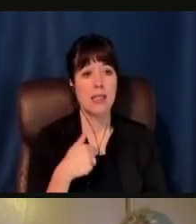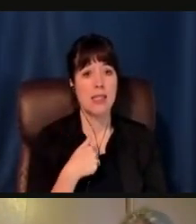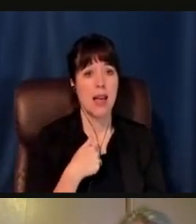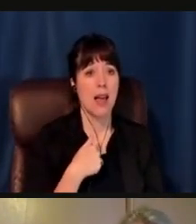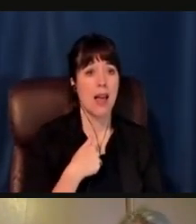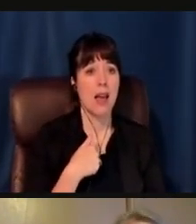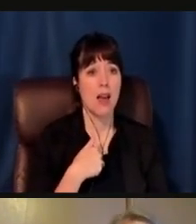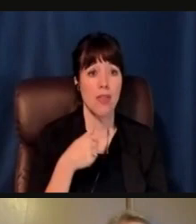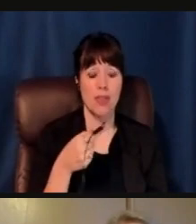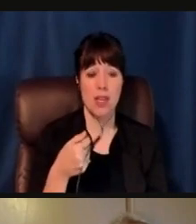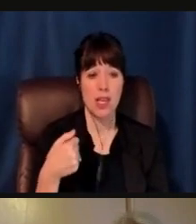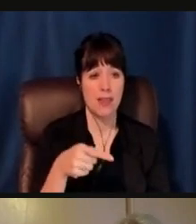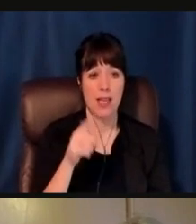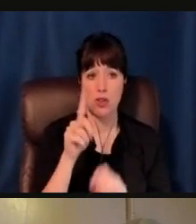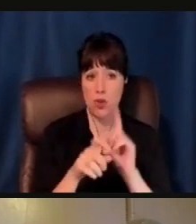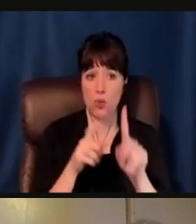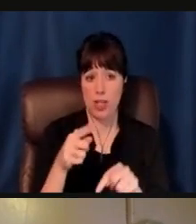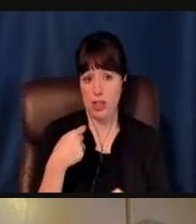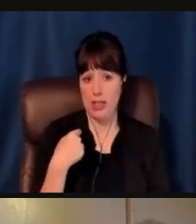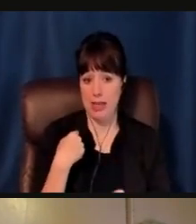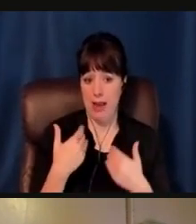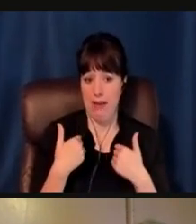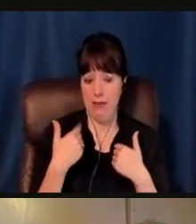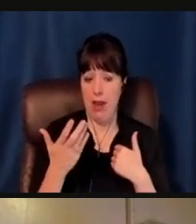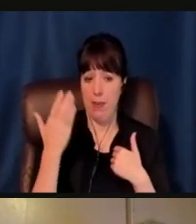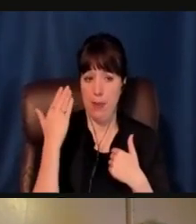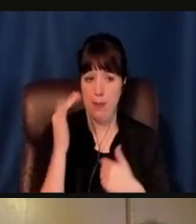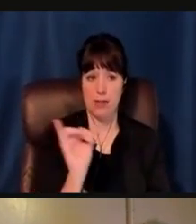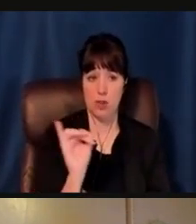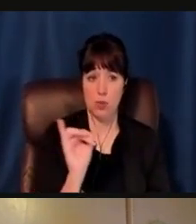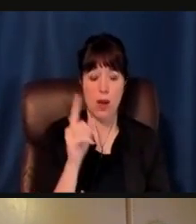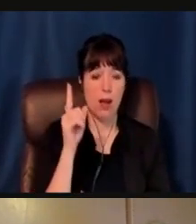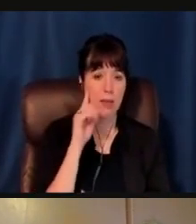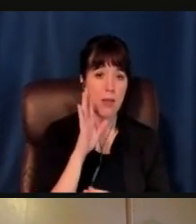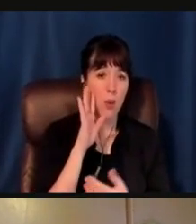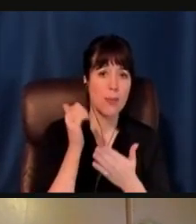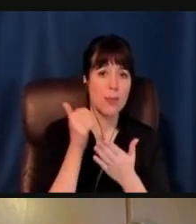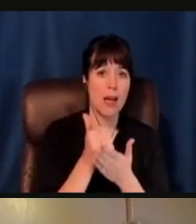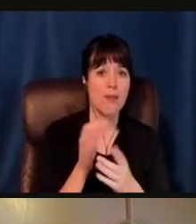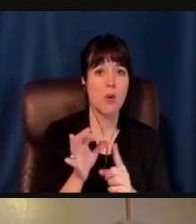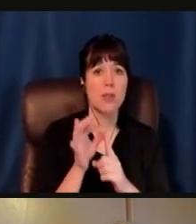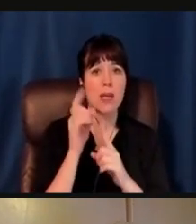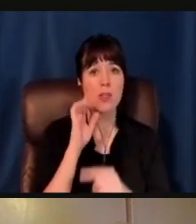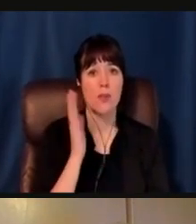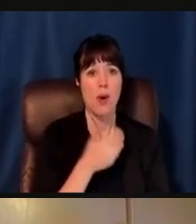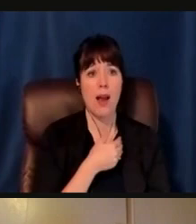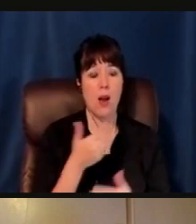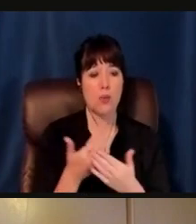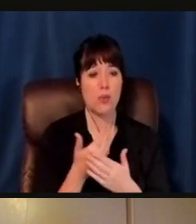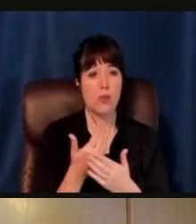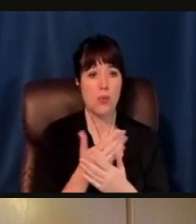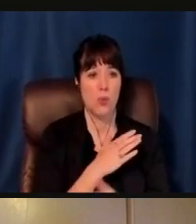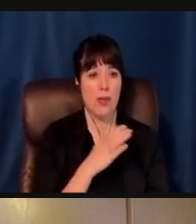So these are questions I've had in the past as well, and I think that it would be helpful, especially for our newer counselors, to